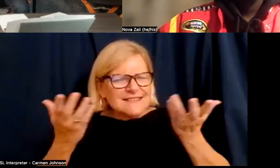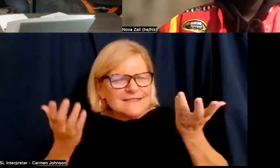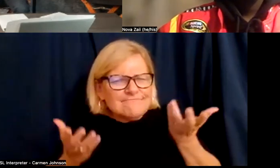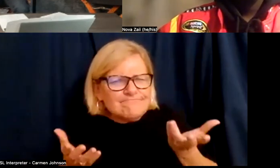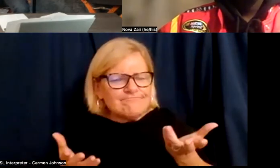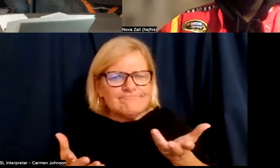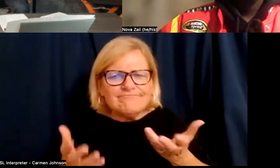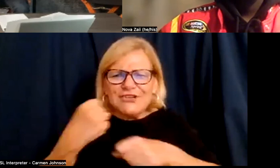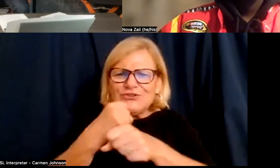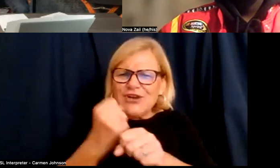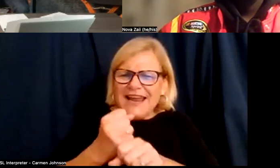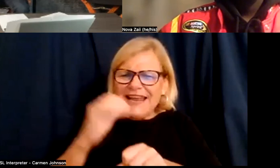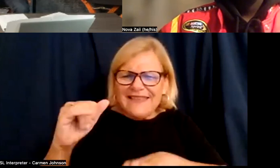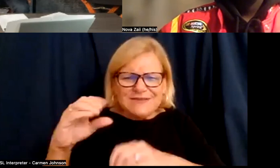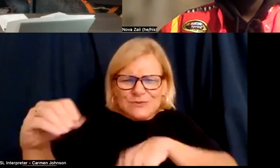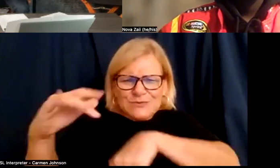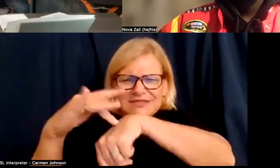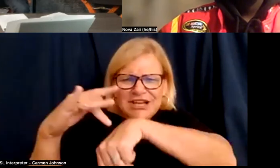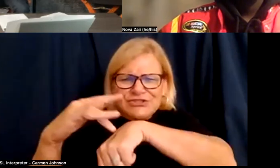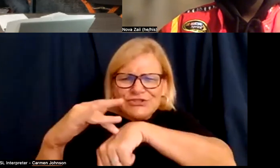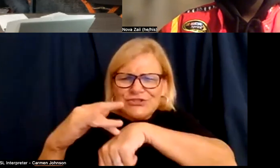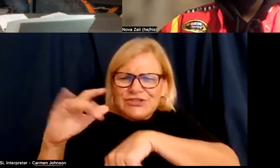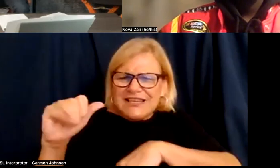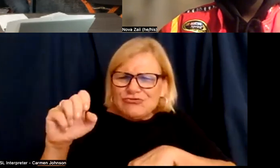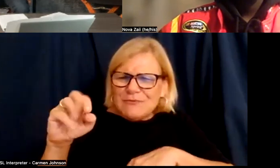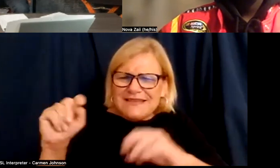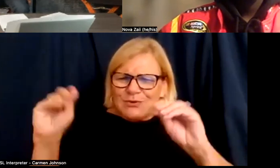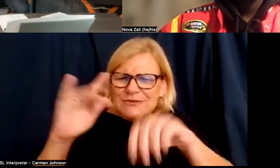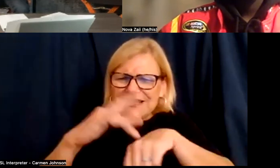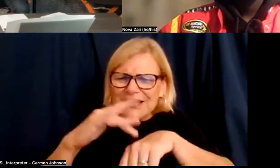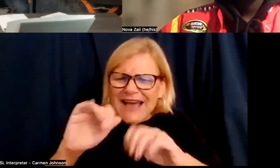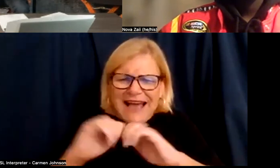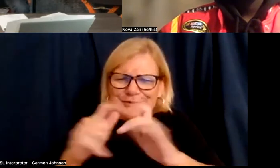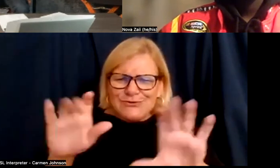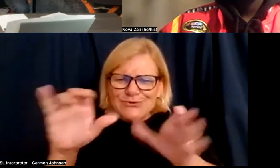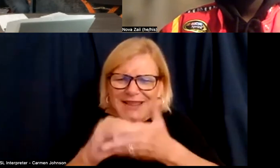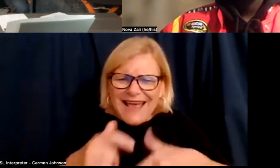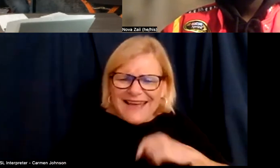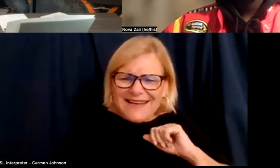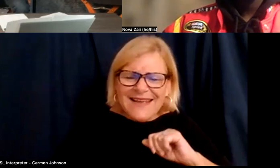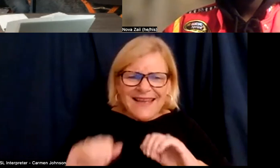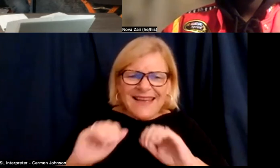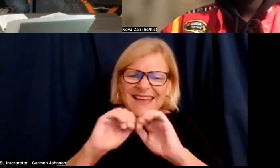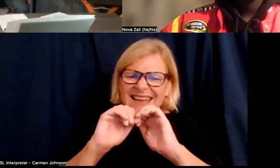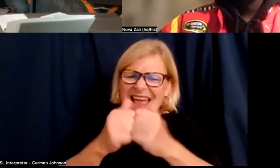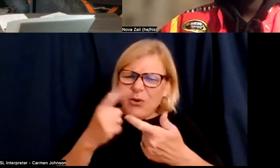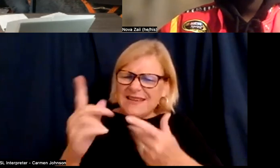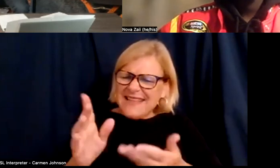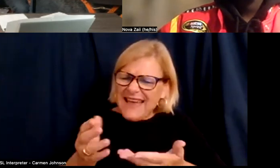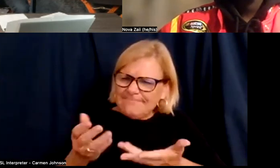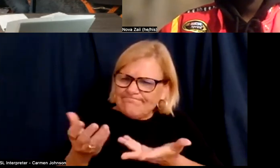of creating this touchless instrument. How did you go about it? And how does it